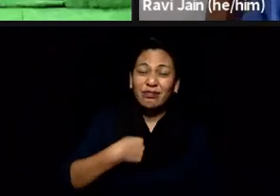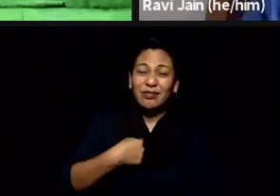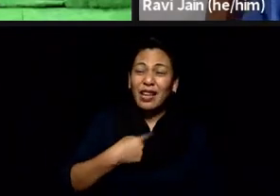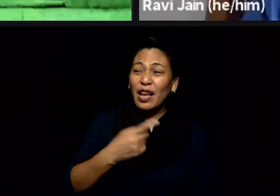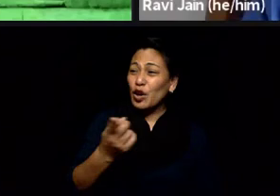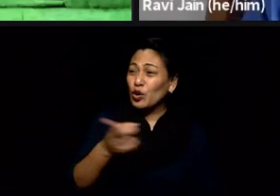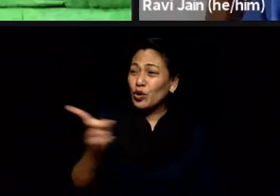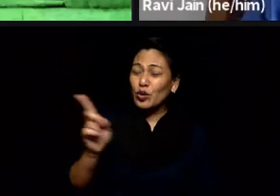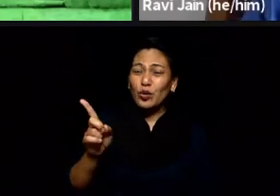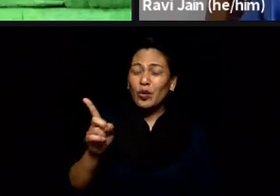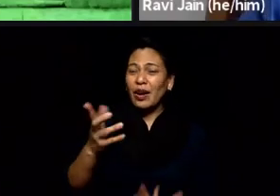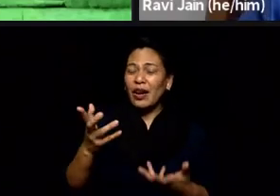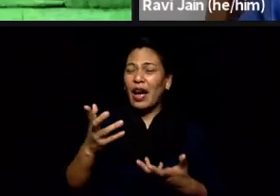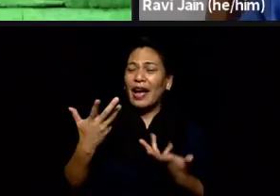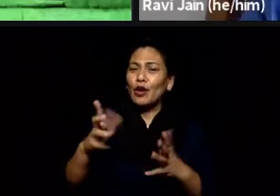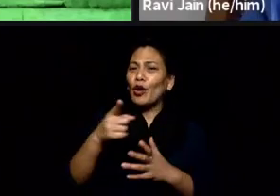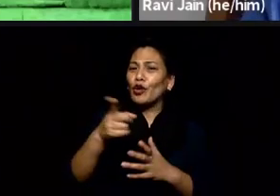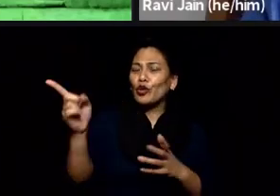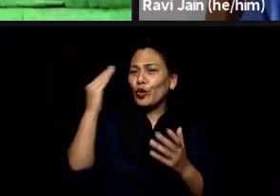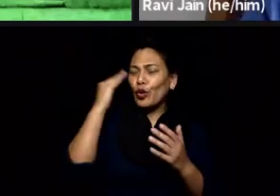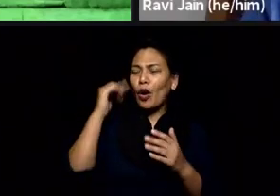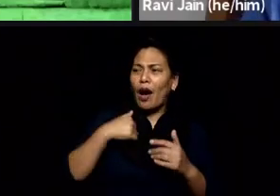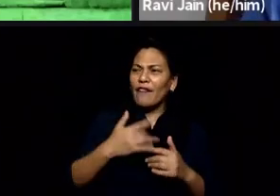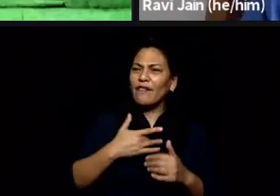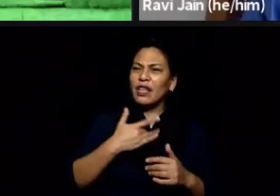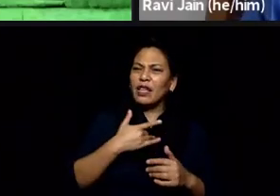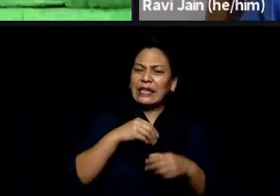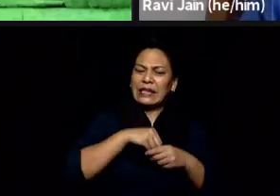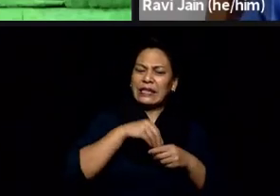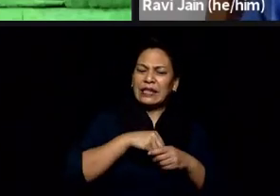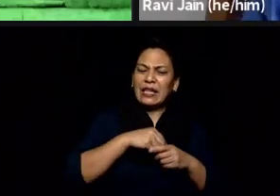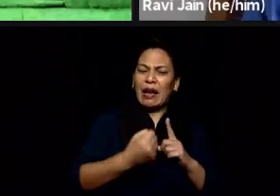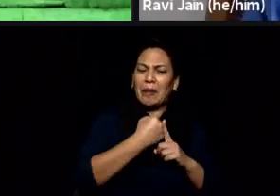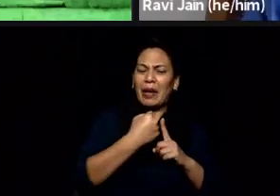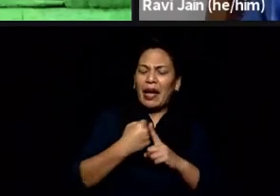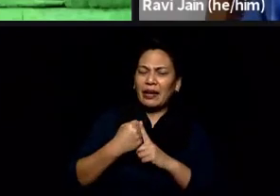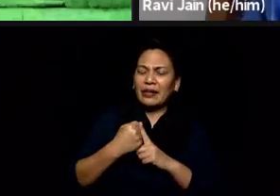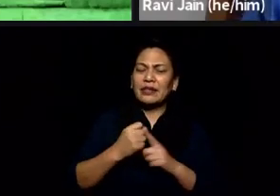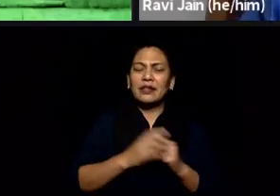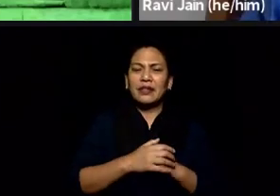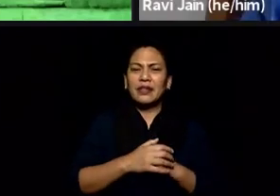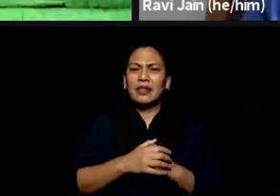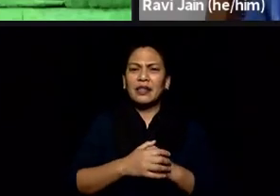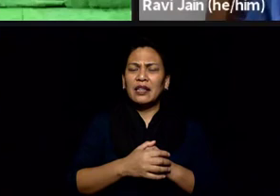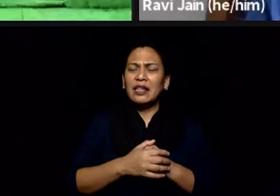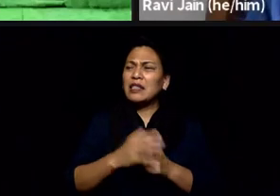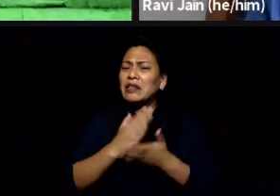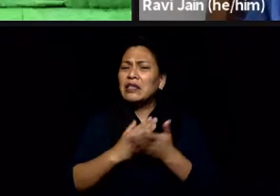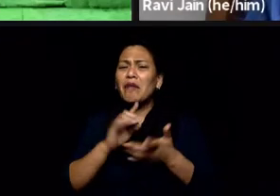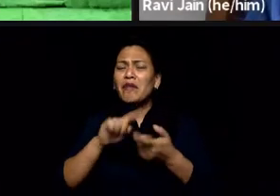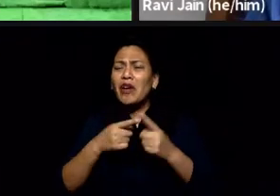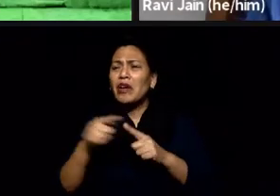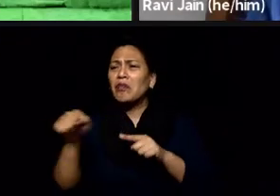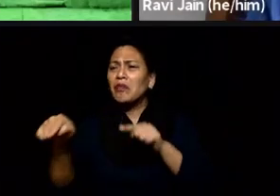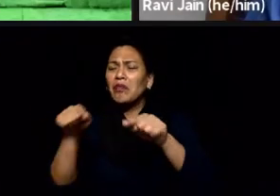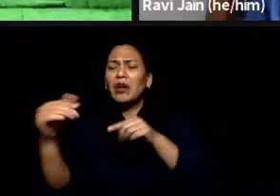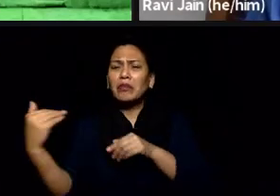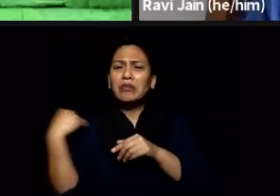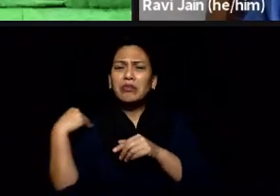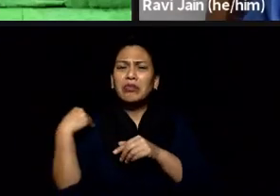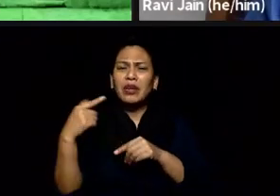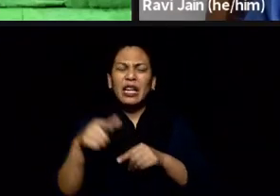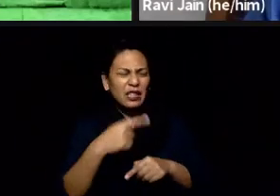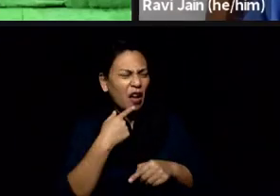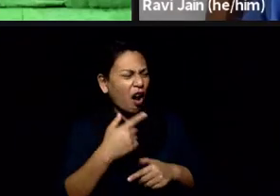I was affected by this. I've had tons of friends who've come to me and said, you know, are you okay? Are you okay? I didn't know you were so sad